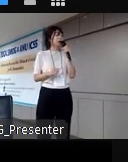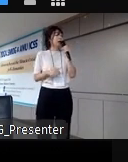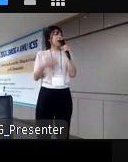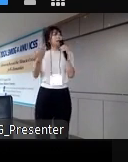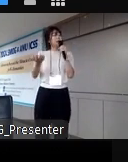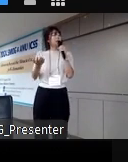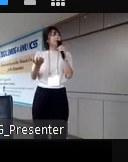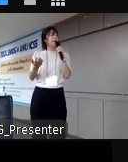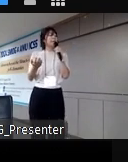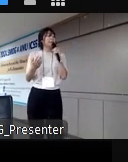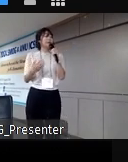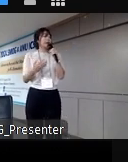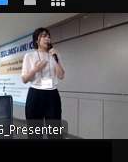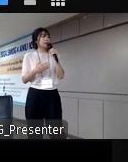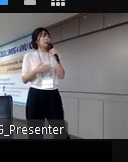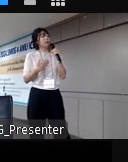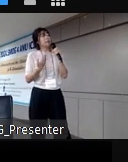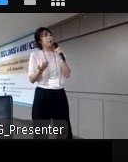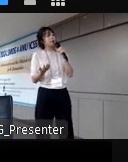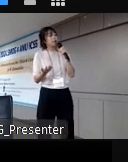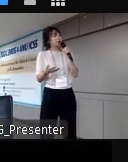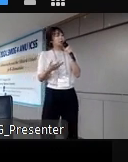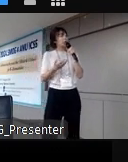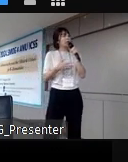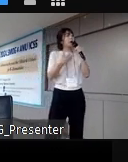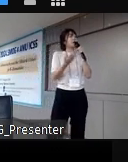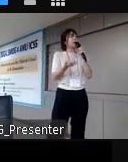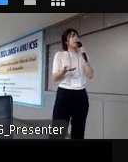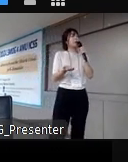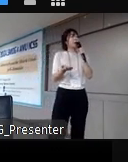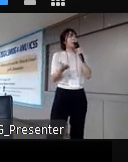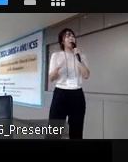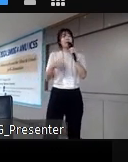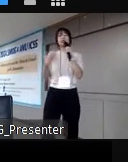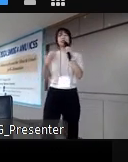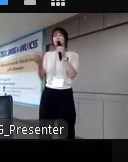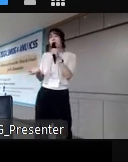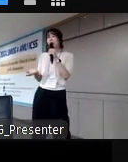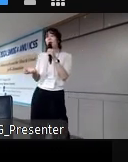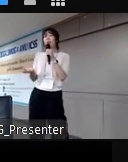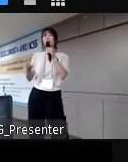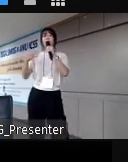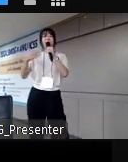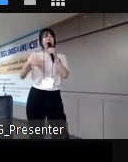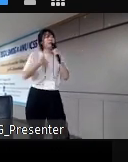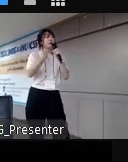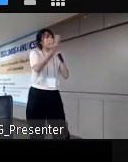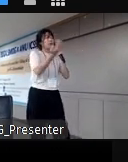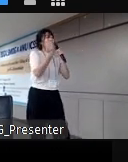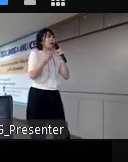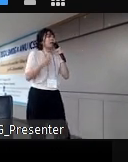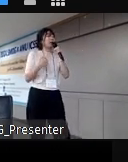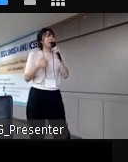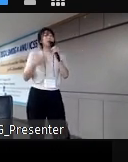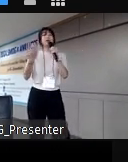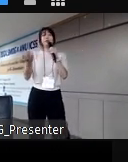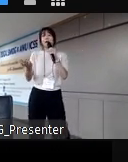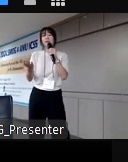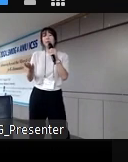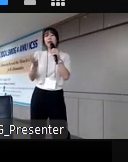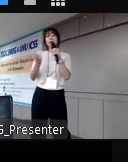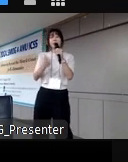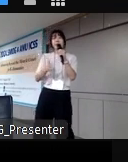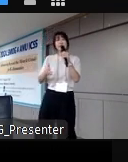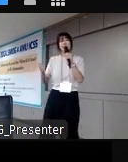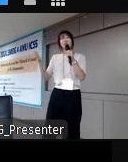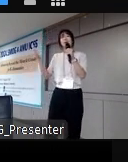44, if we told them that Linda went to the beach, she walked near the water, and she fell, and we asked them who fell,